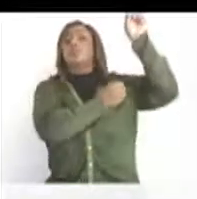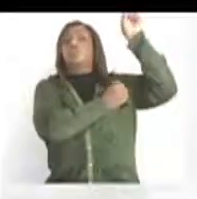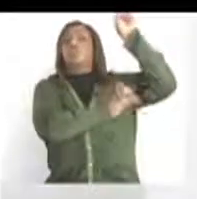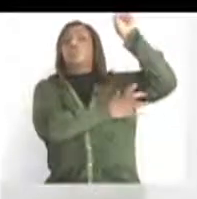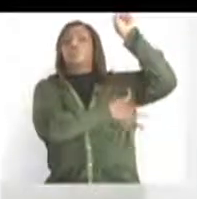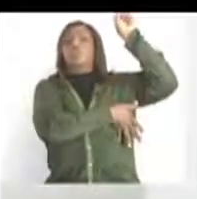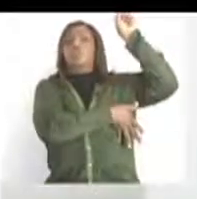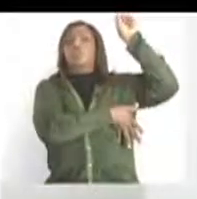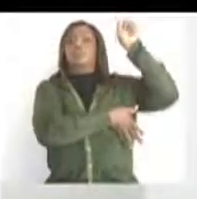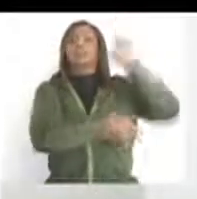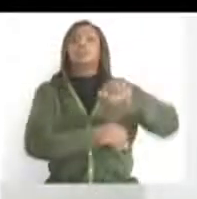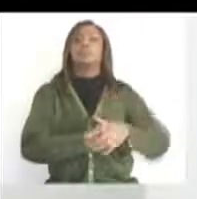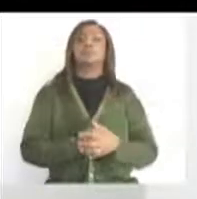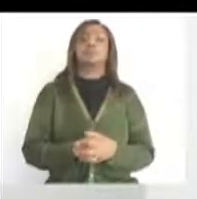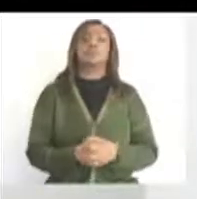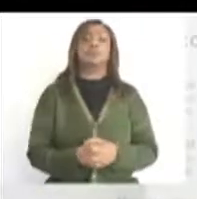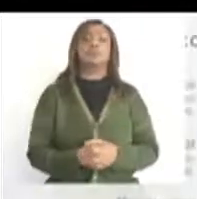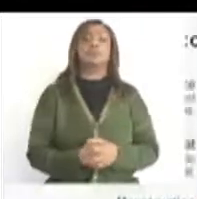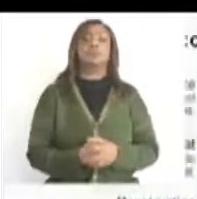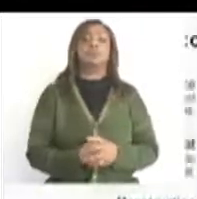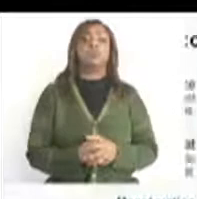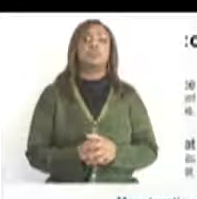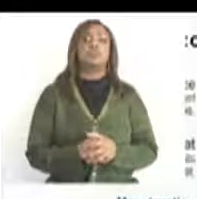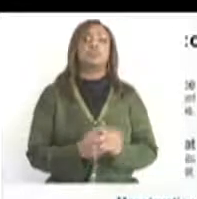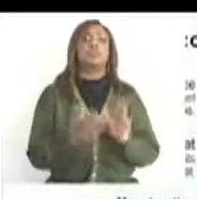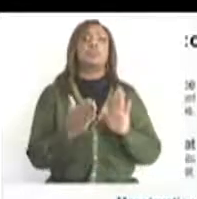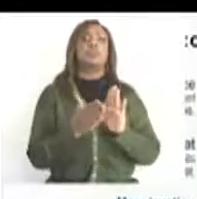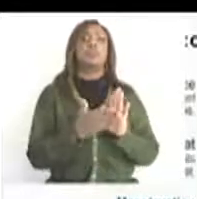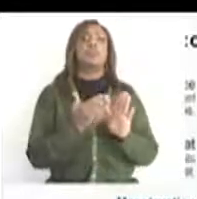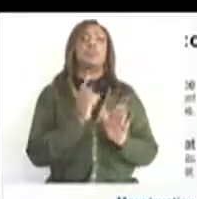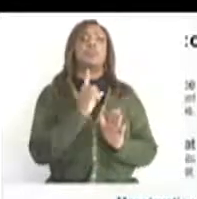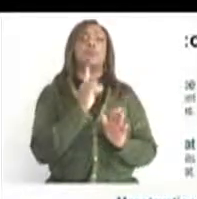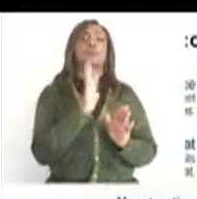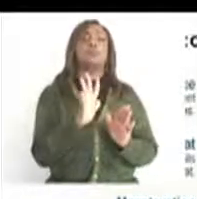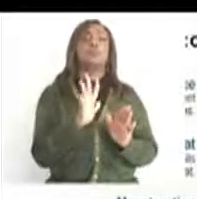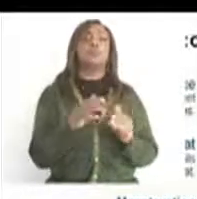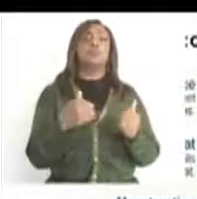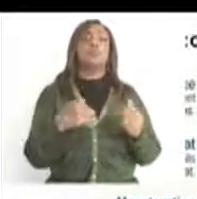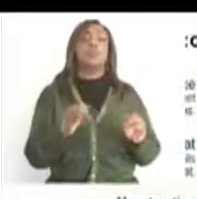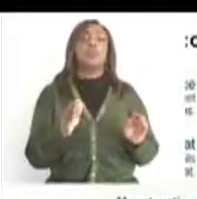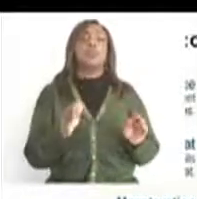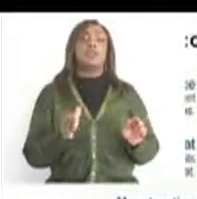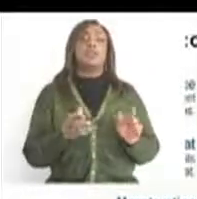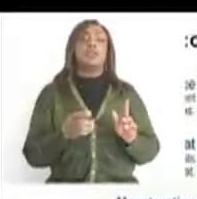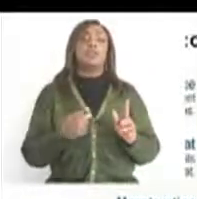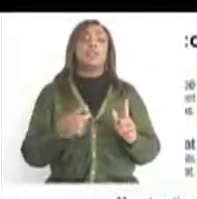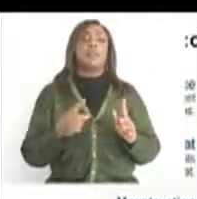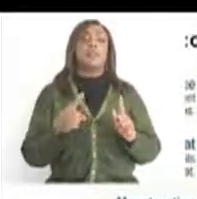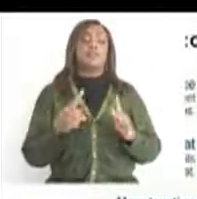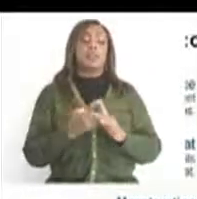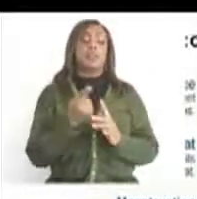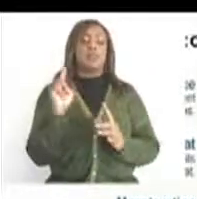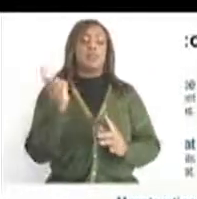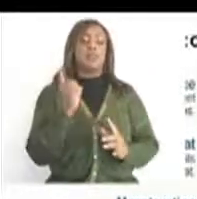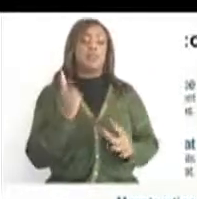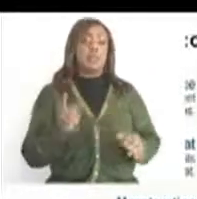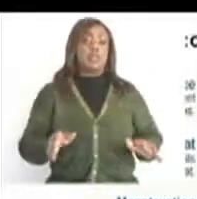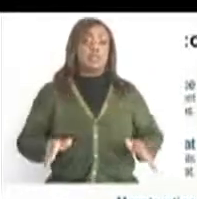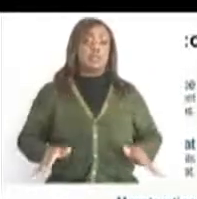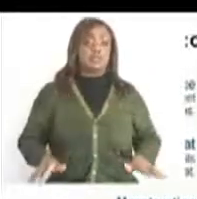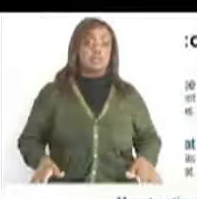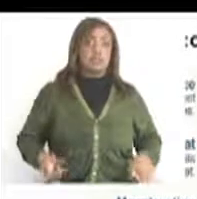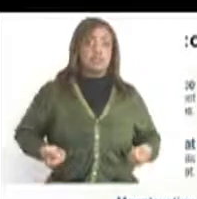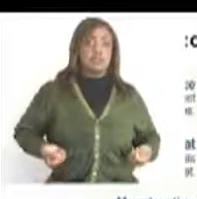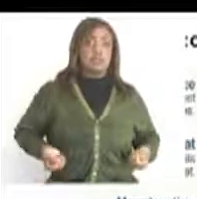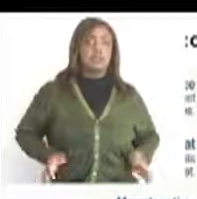page 15. On page 15, we start with our first competence. Boys and girls, let